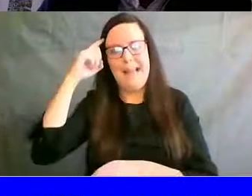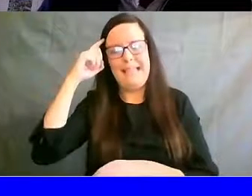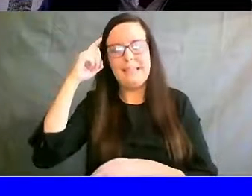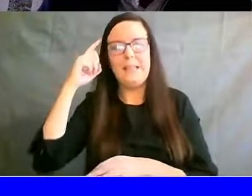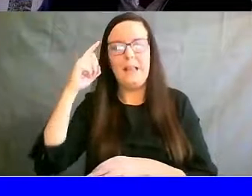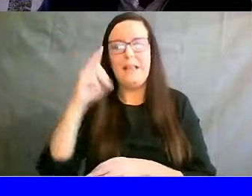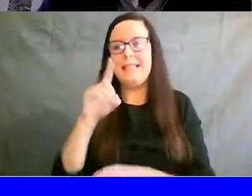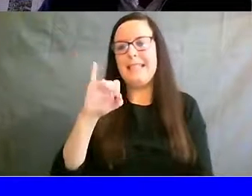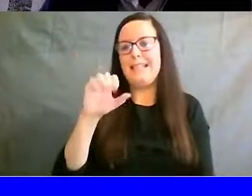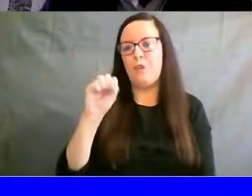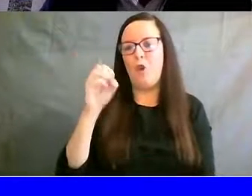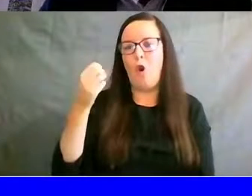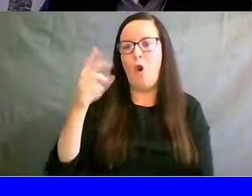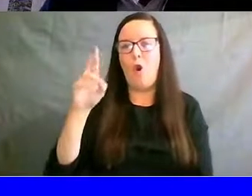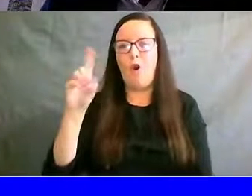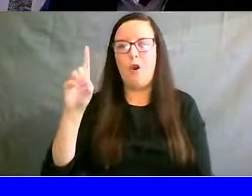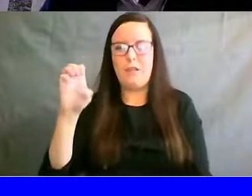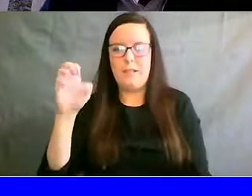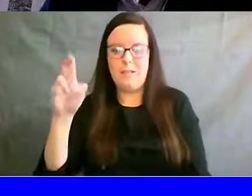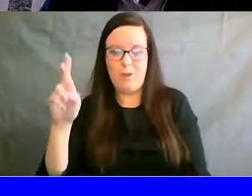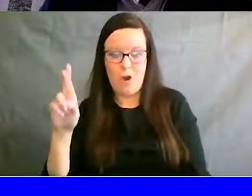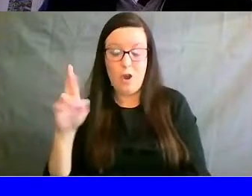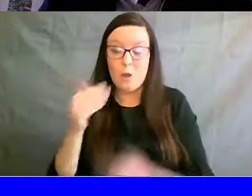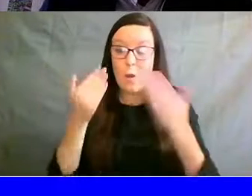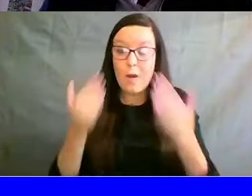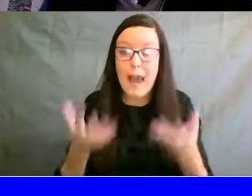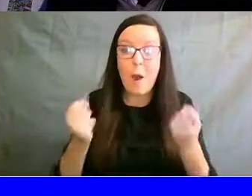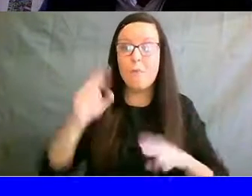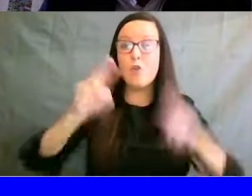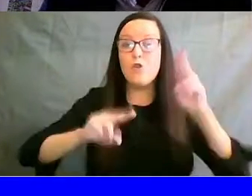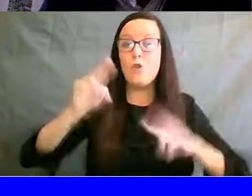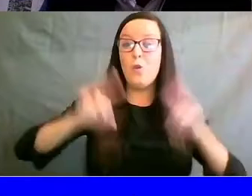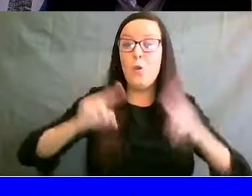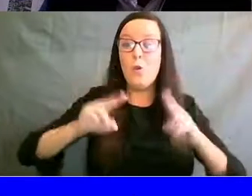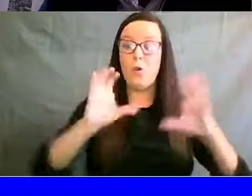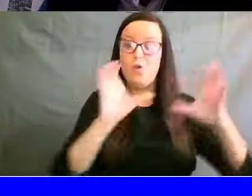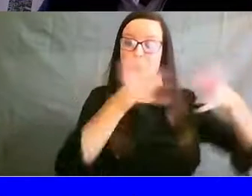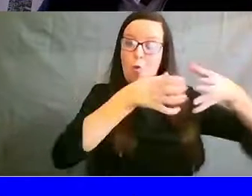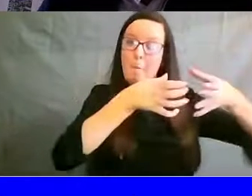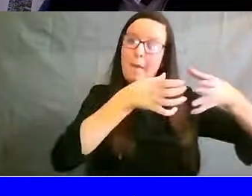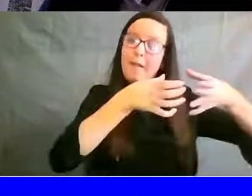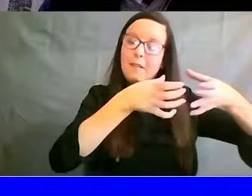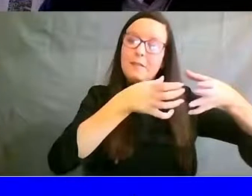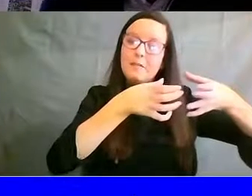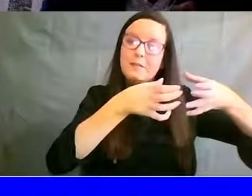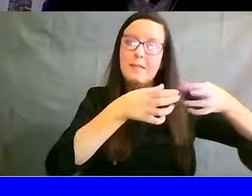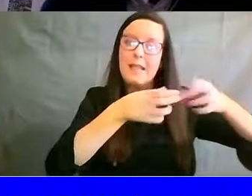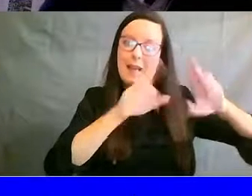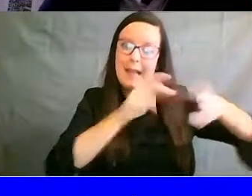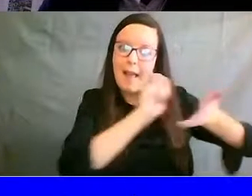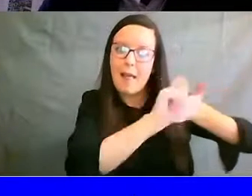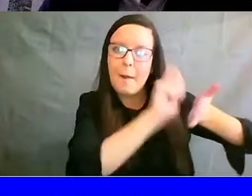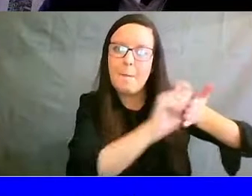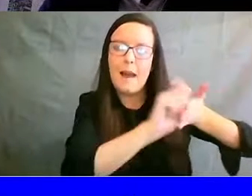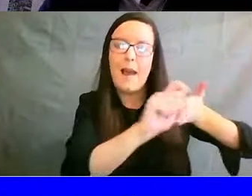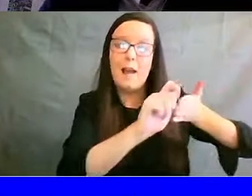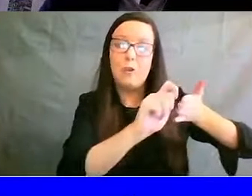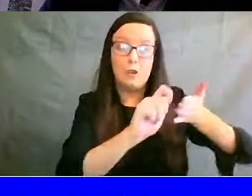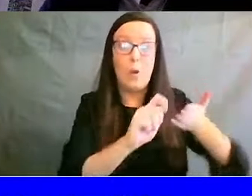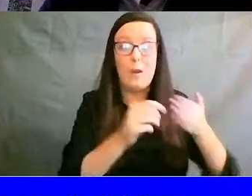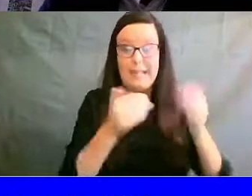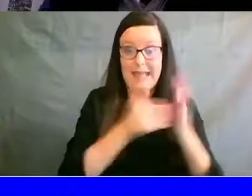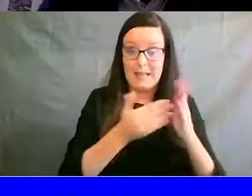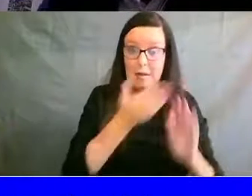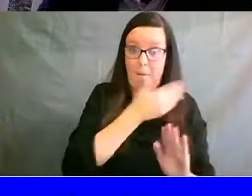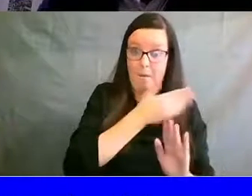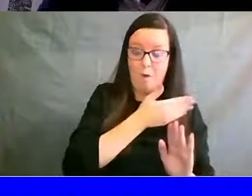category of witnesses who were seen to also be entitled to support in court. So beyond children and persons with a mental